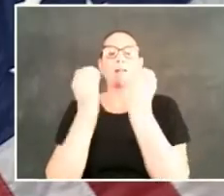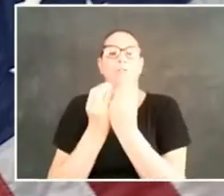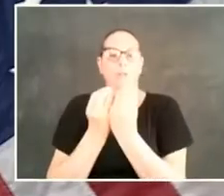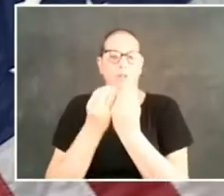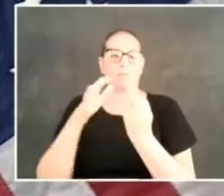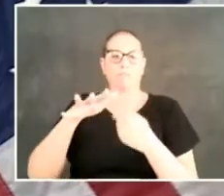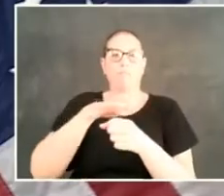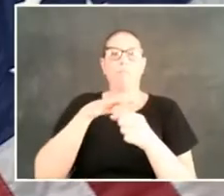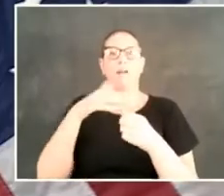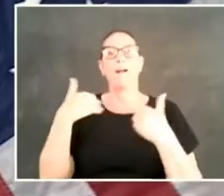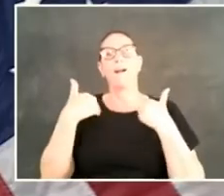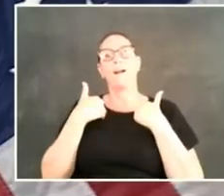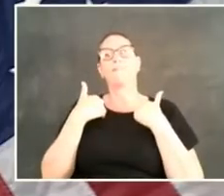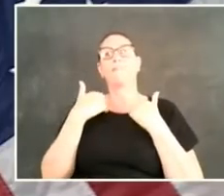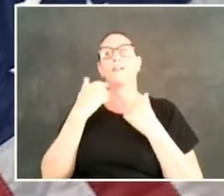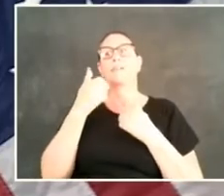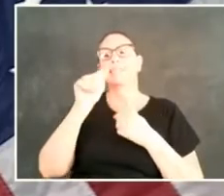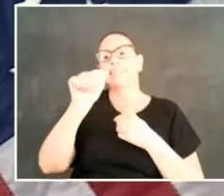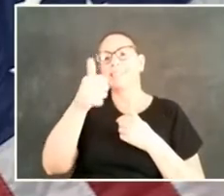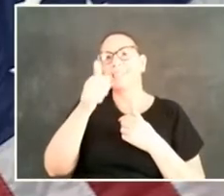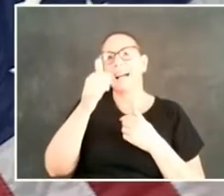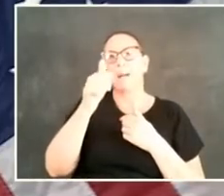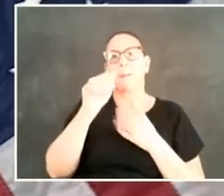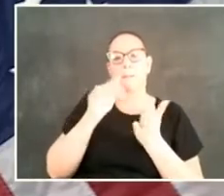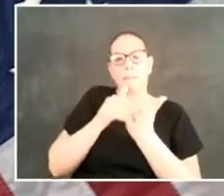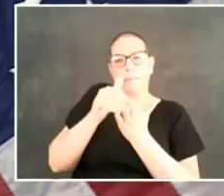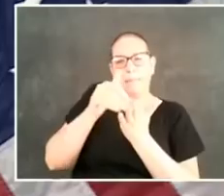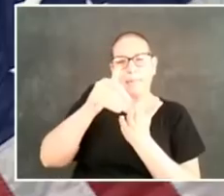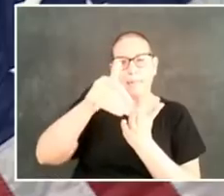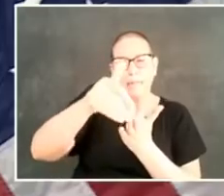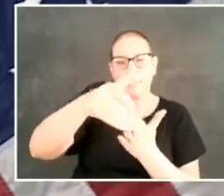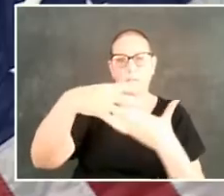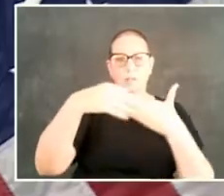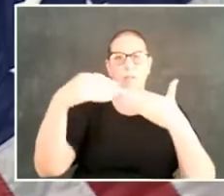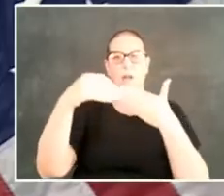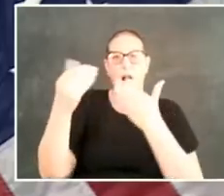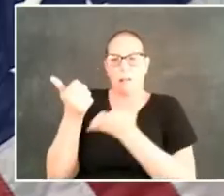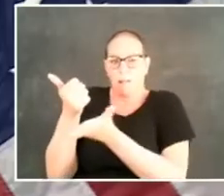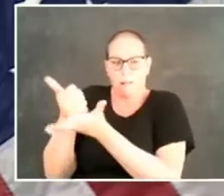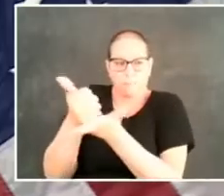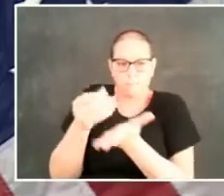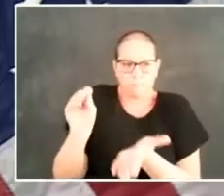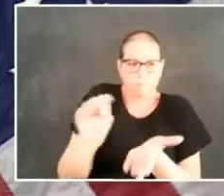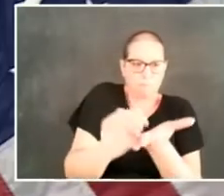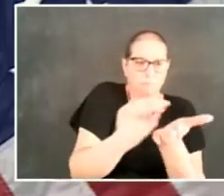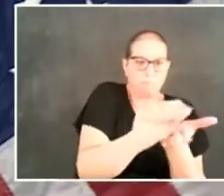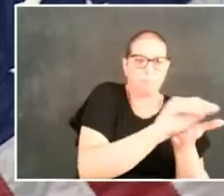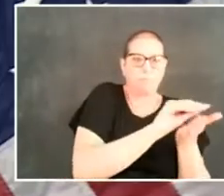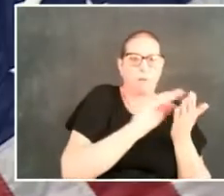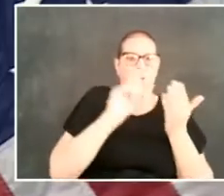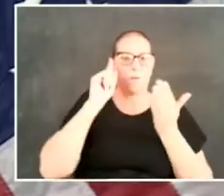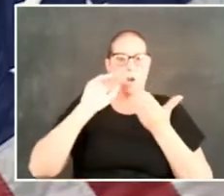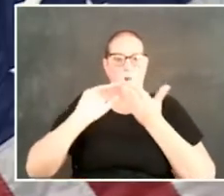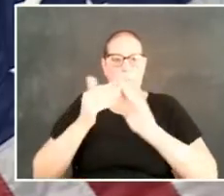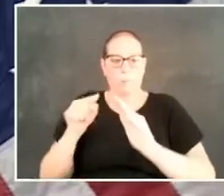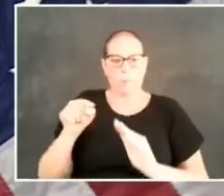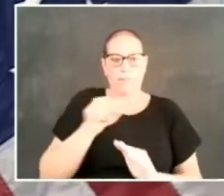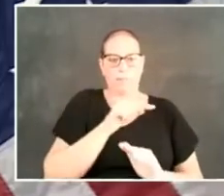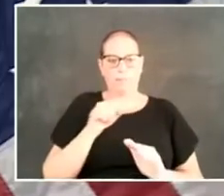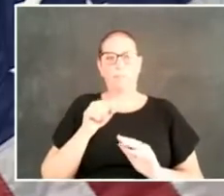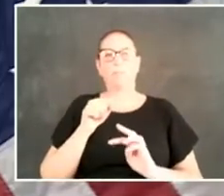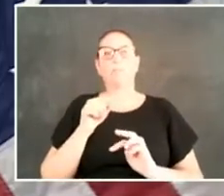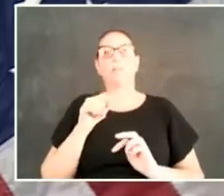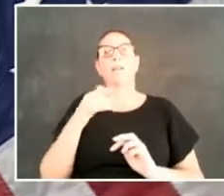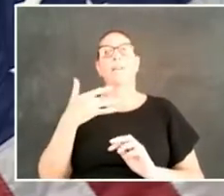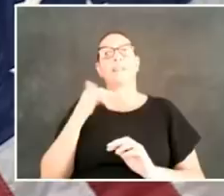grassroots organizations that work with immigrant communities. That's where I think people can initially turn for help